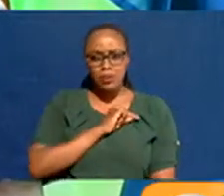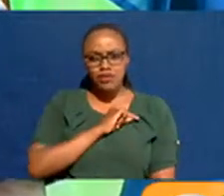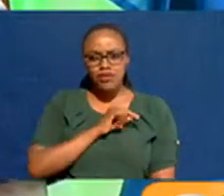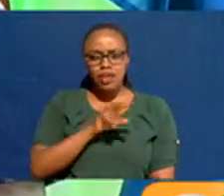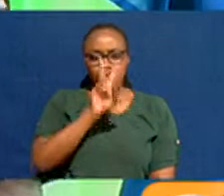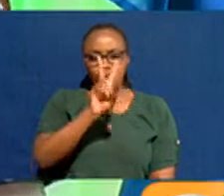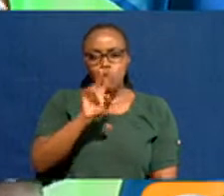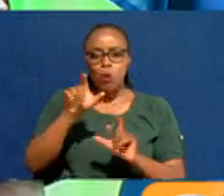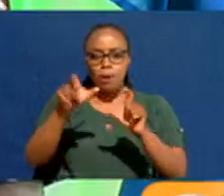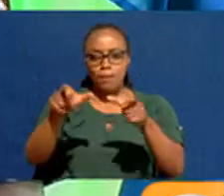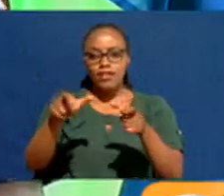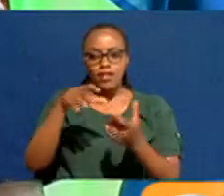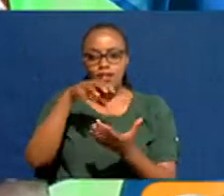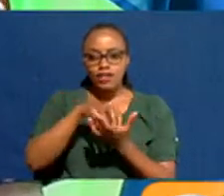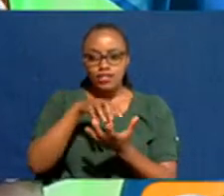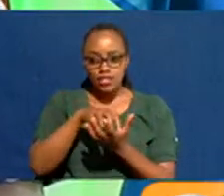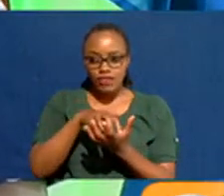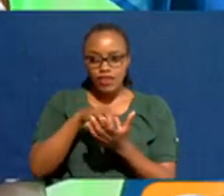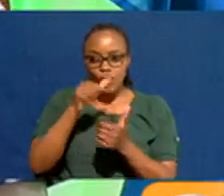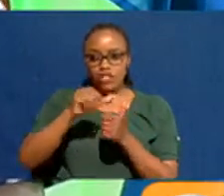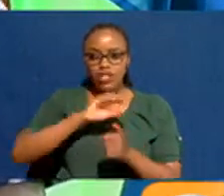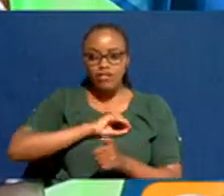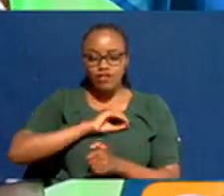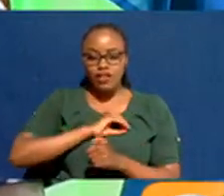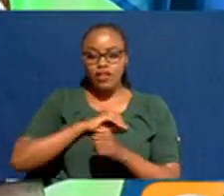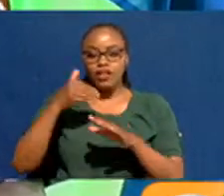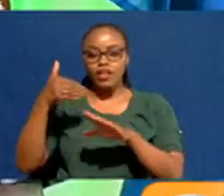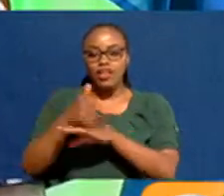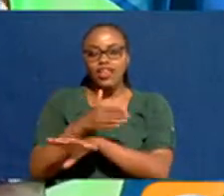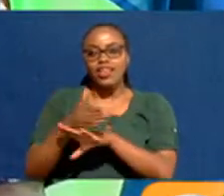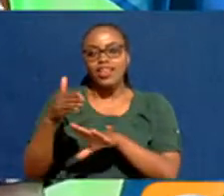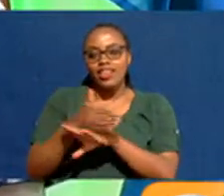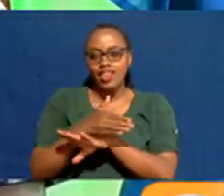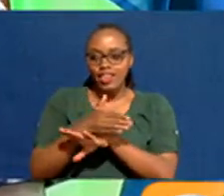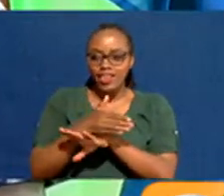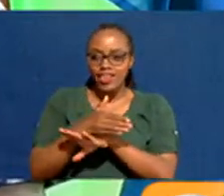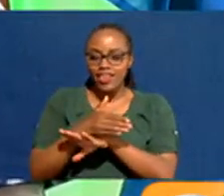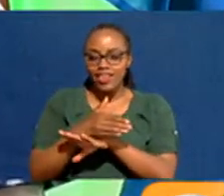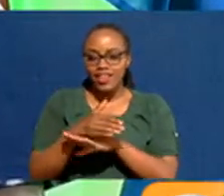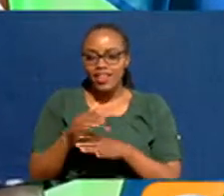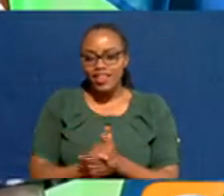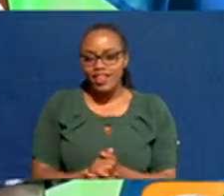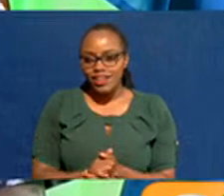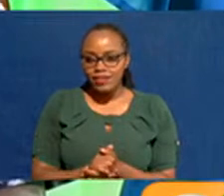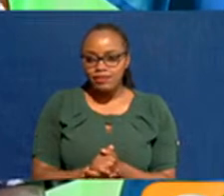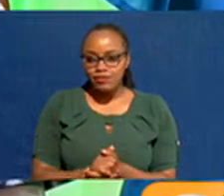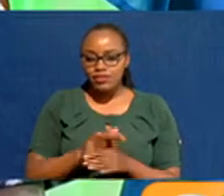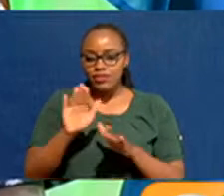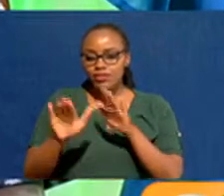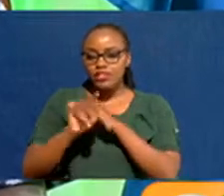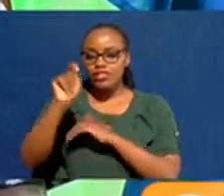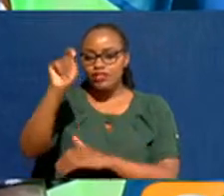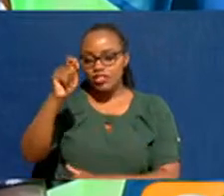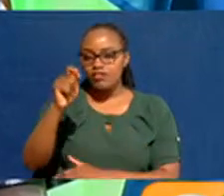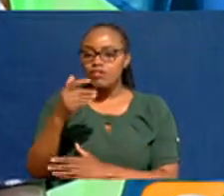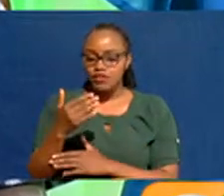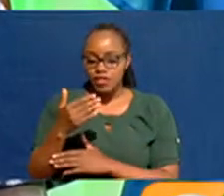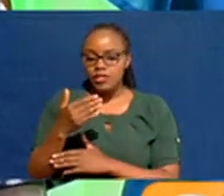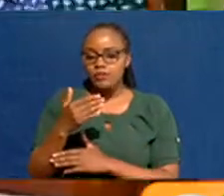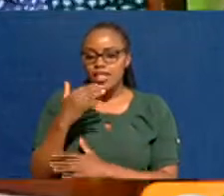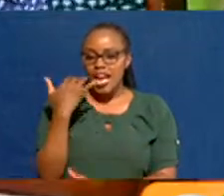two media stations are owned by the very cartels we have a problem with. Okay, but Deputy President, Excellency